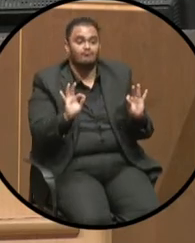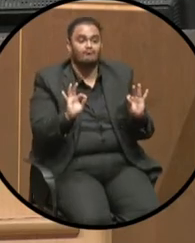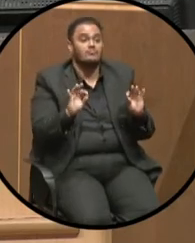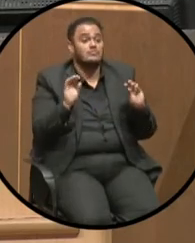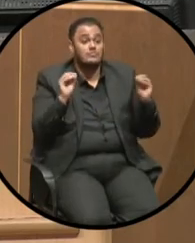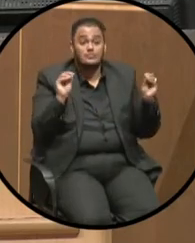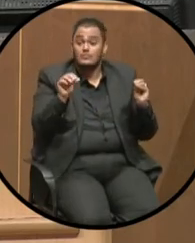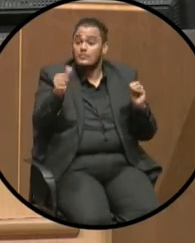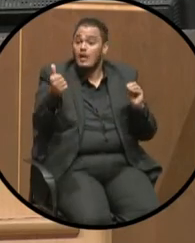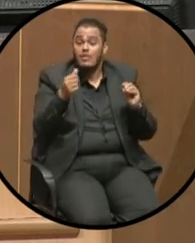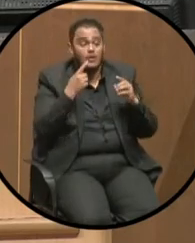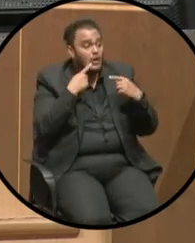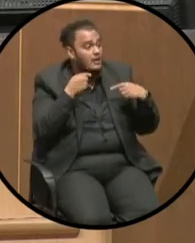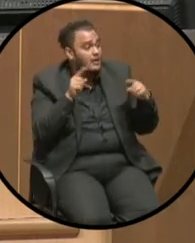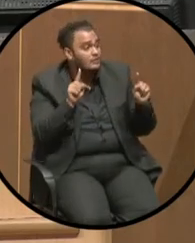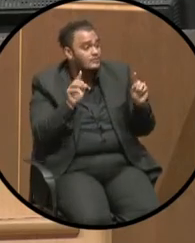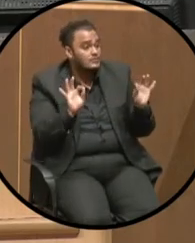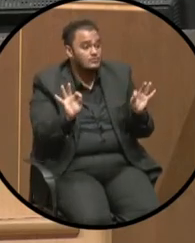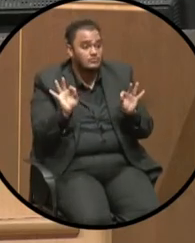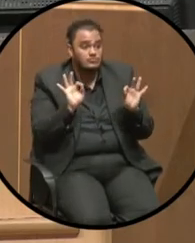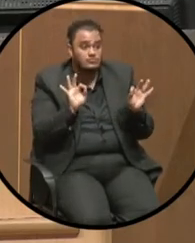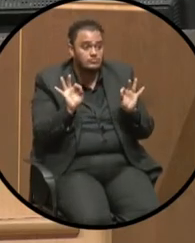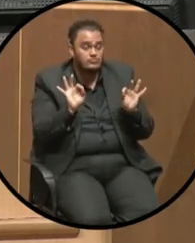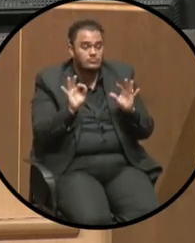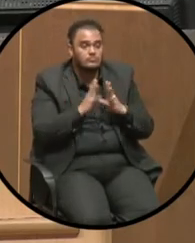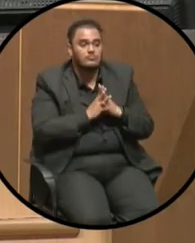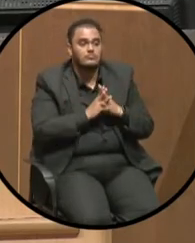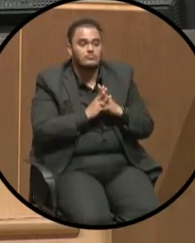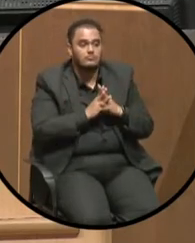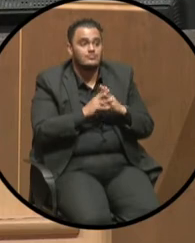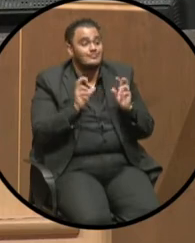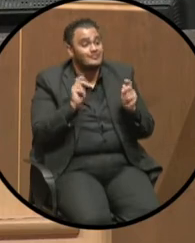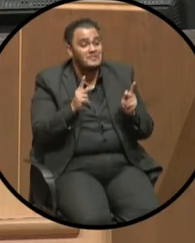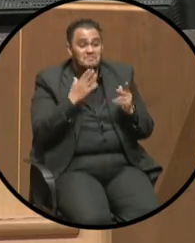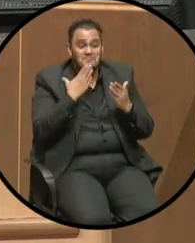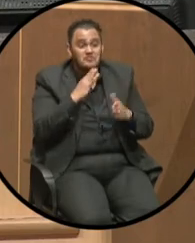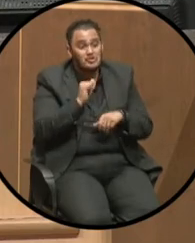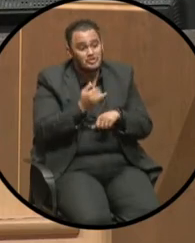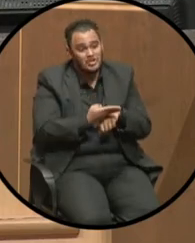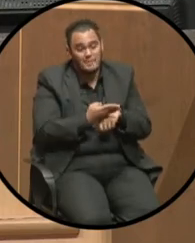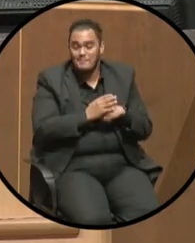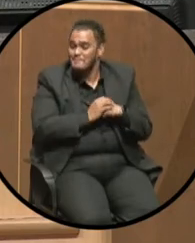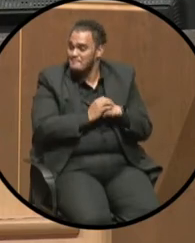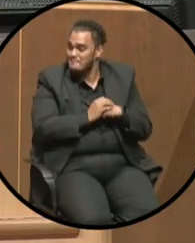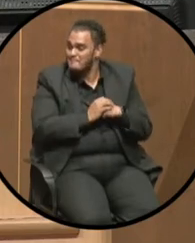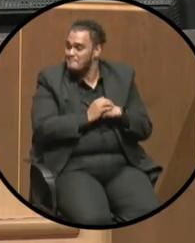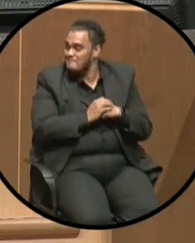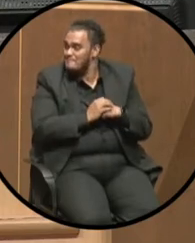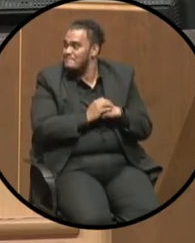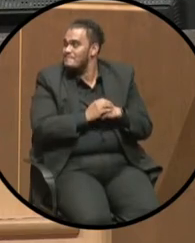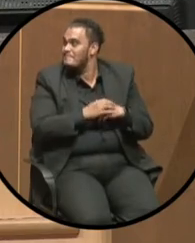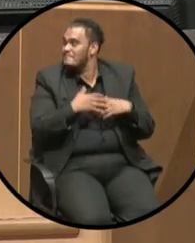announcements from board members? All right. Good job, Bourne.